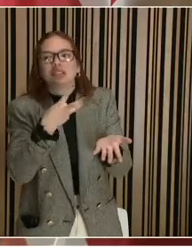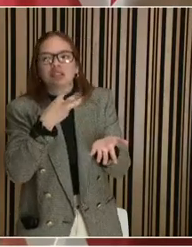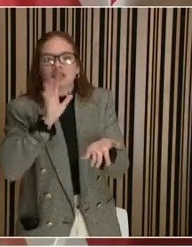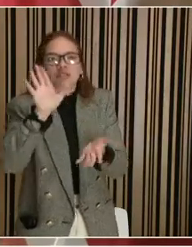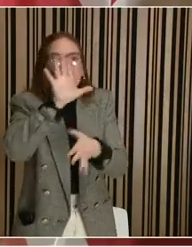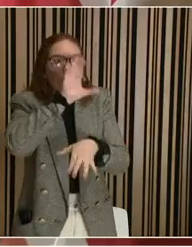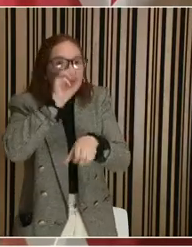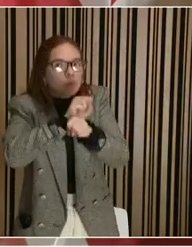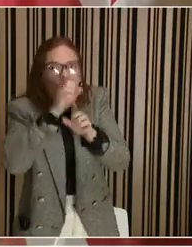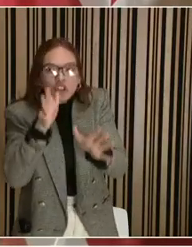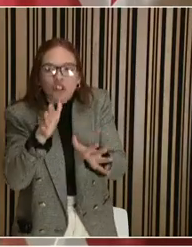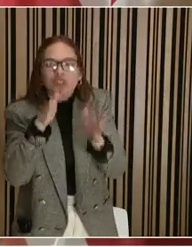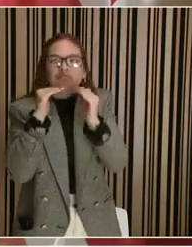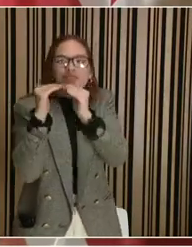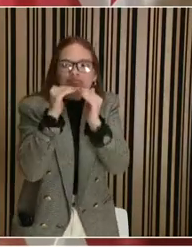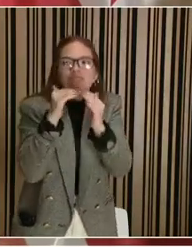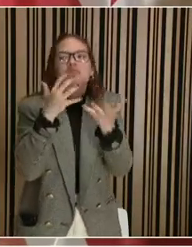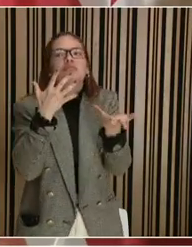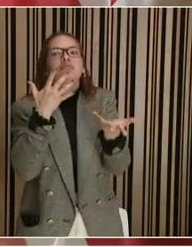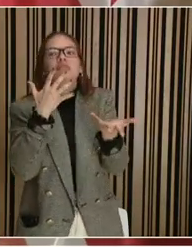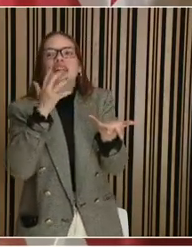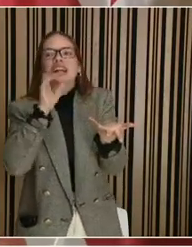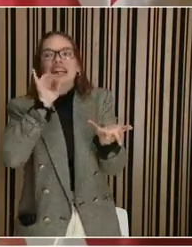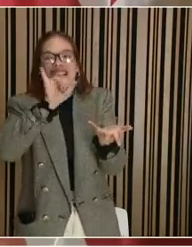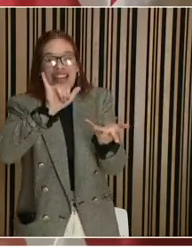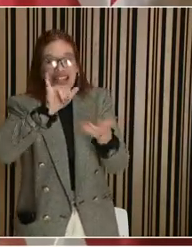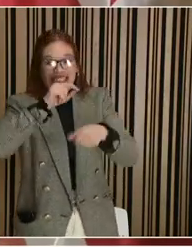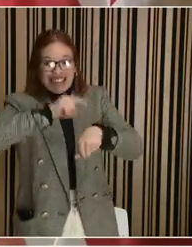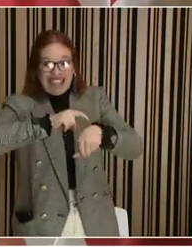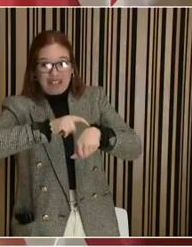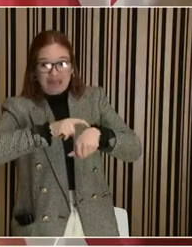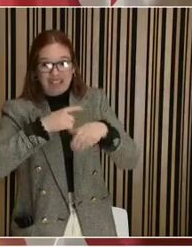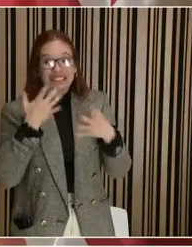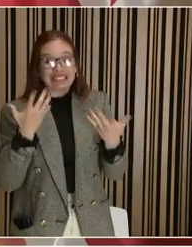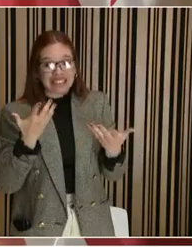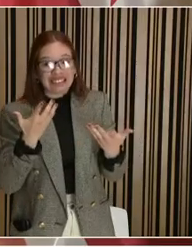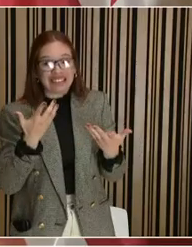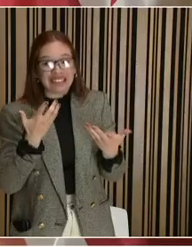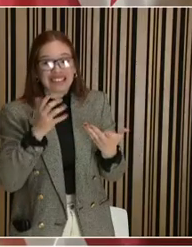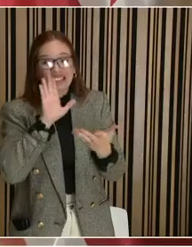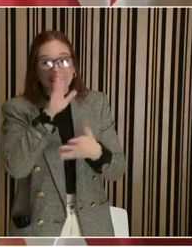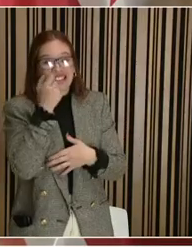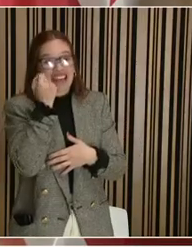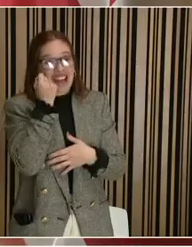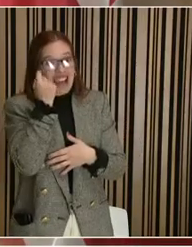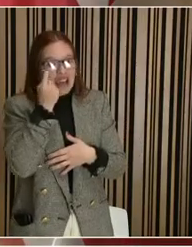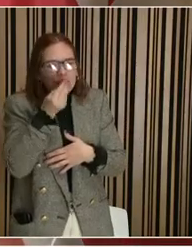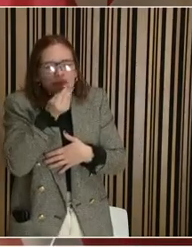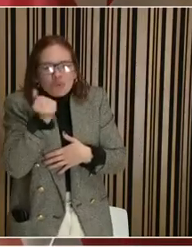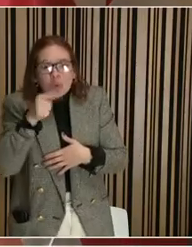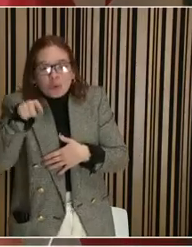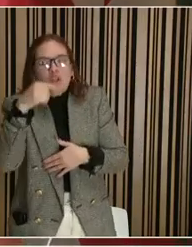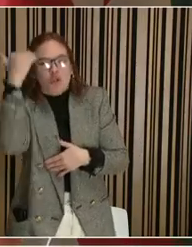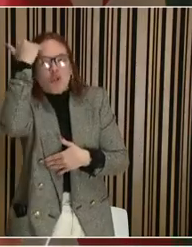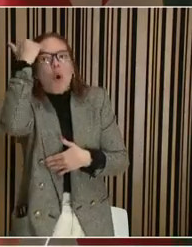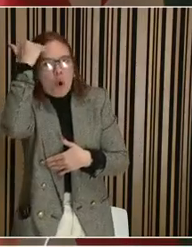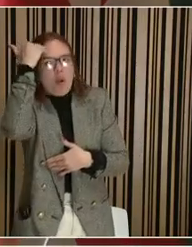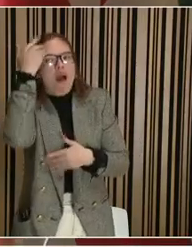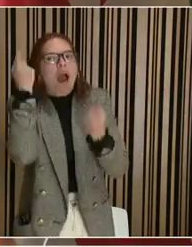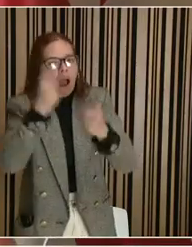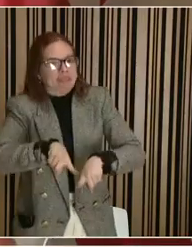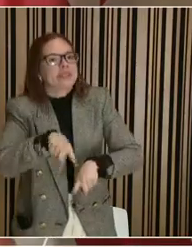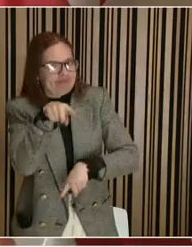So during that time, there were very few people who knew about this situation, and we